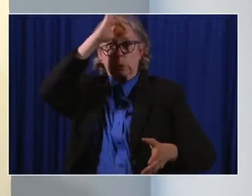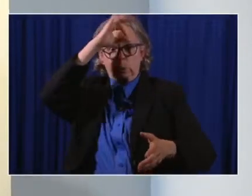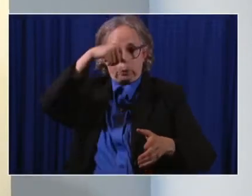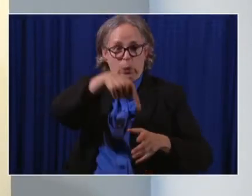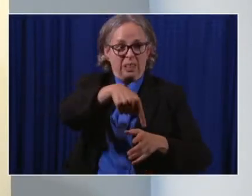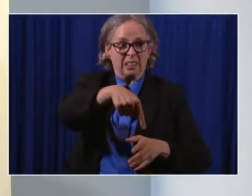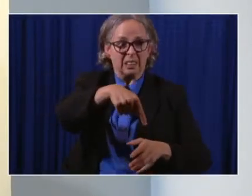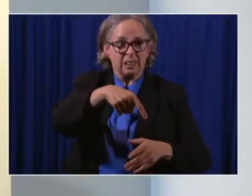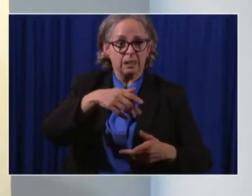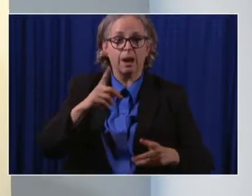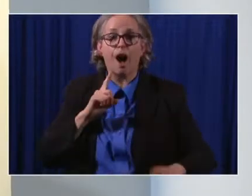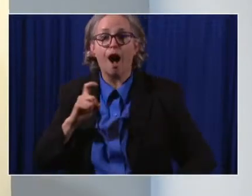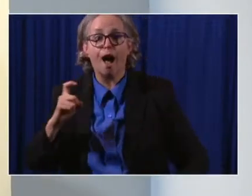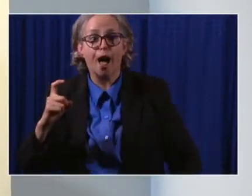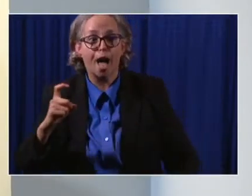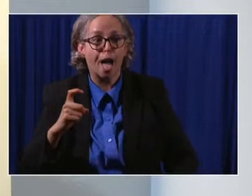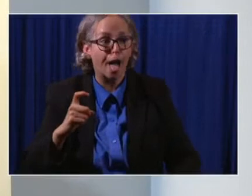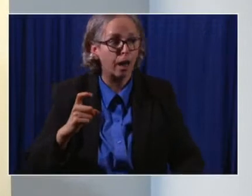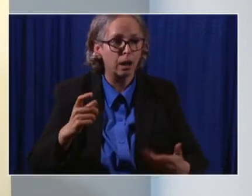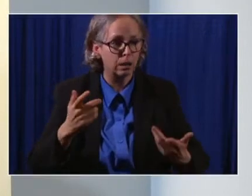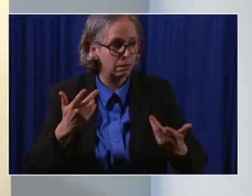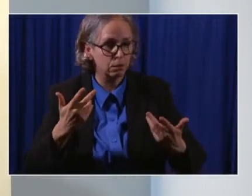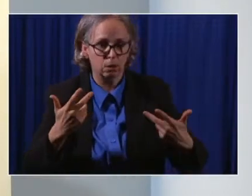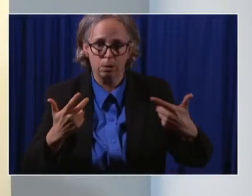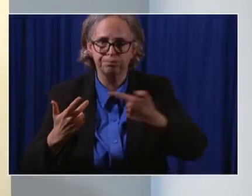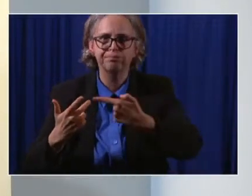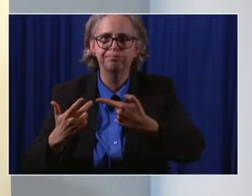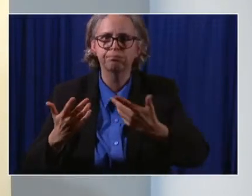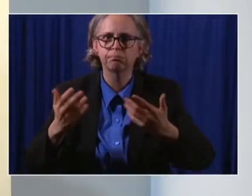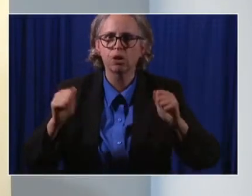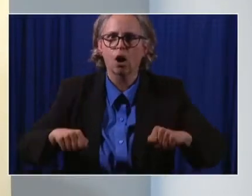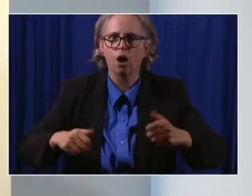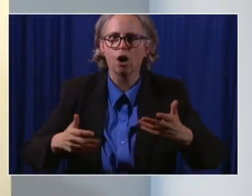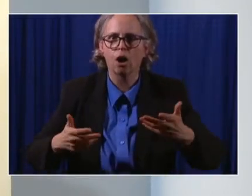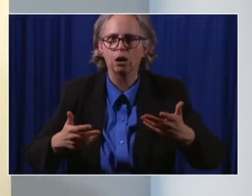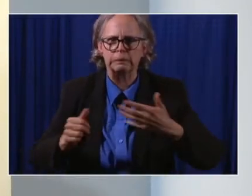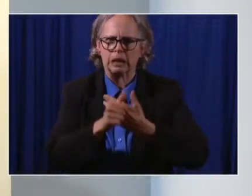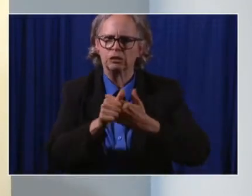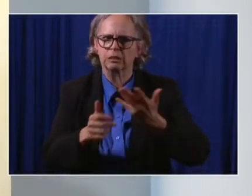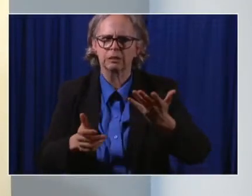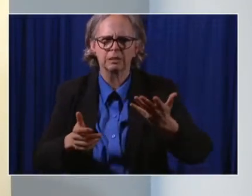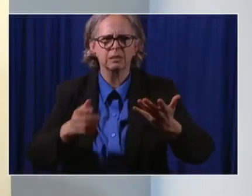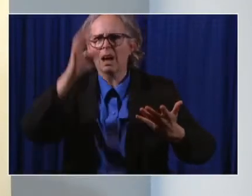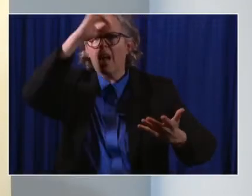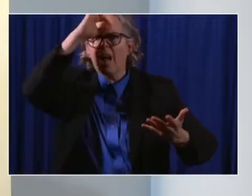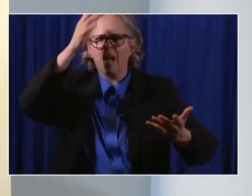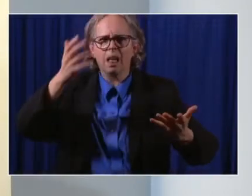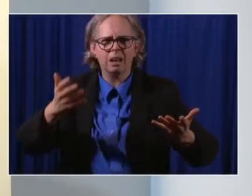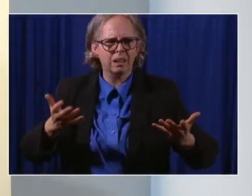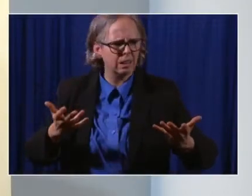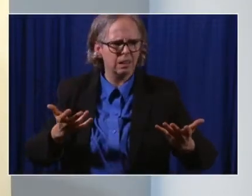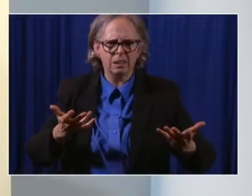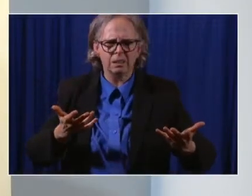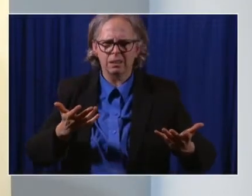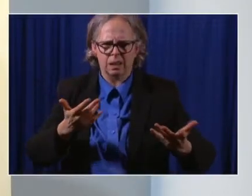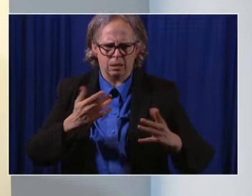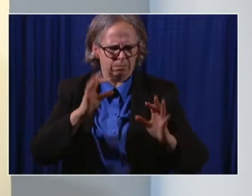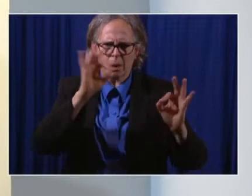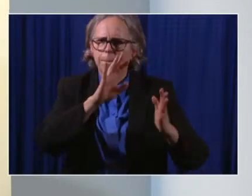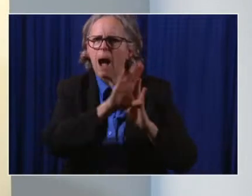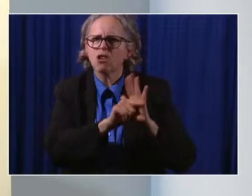a situation that could be very dangerous because as they do the background check, they don't know the person they're confronting actually has a warrant